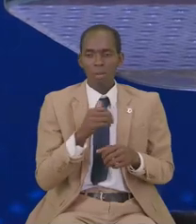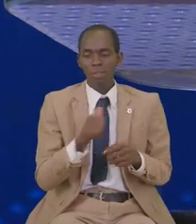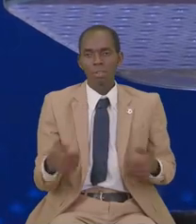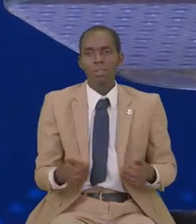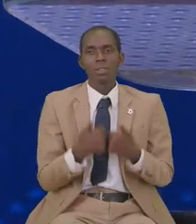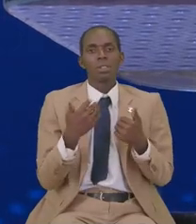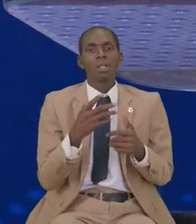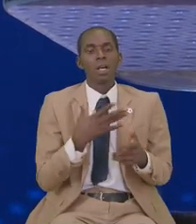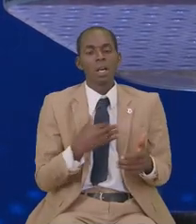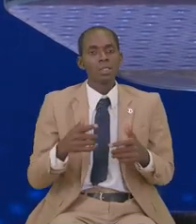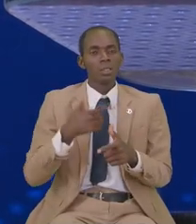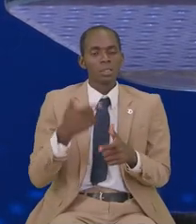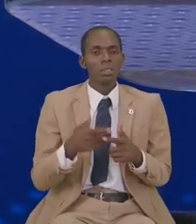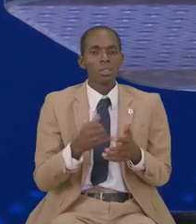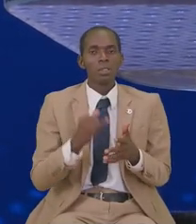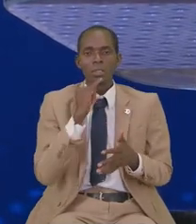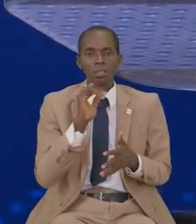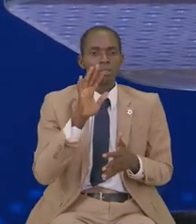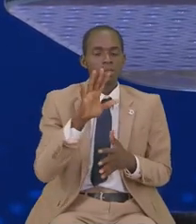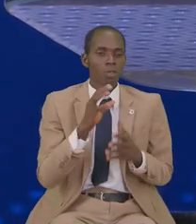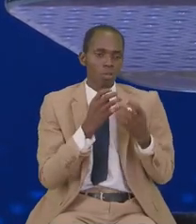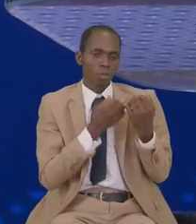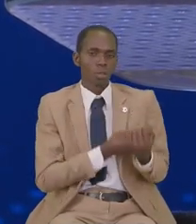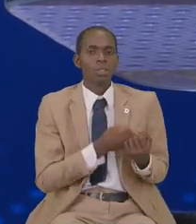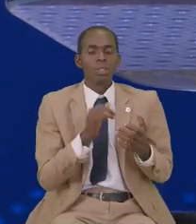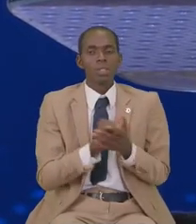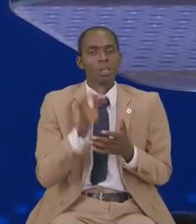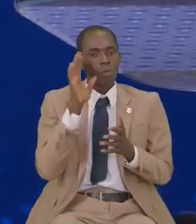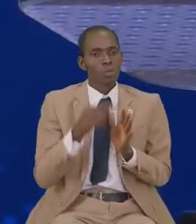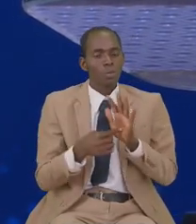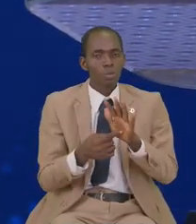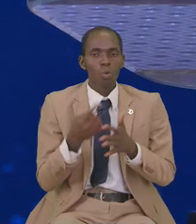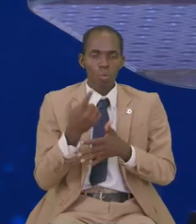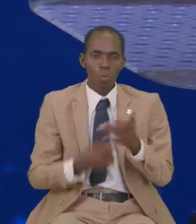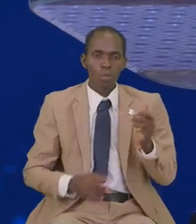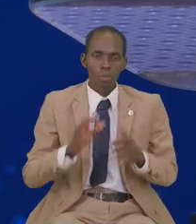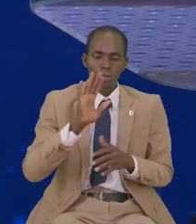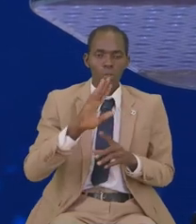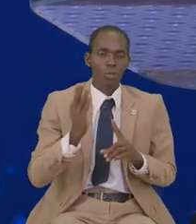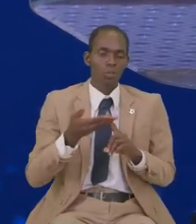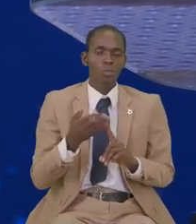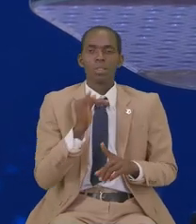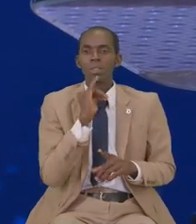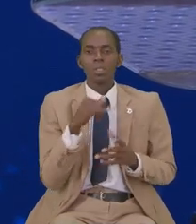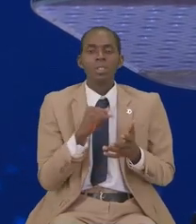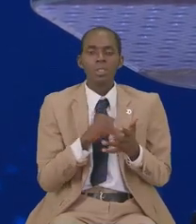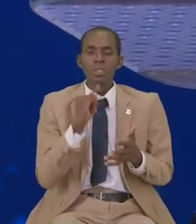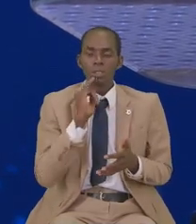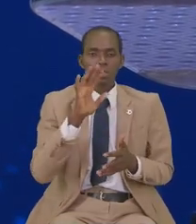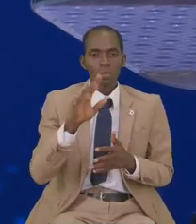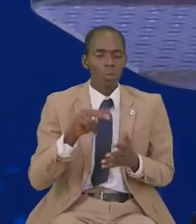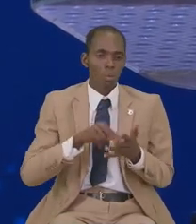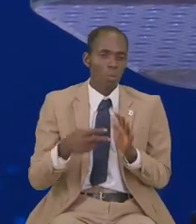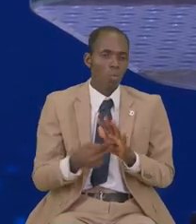then it is your courage that will show what your conviction is. It is your purpose. It is your